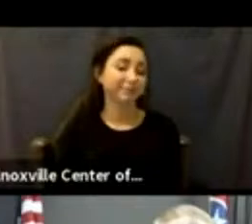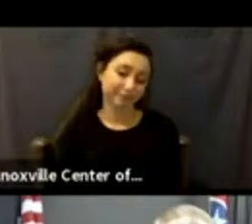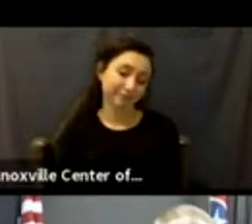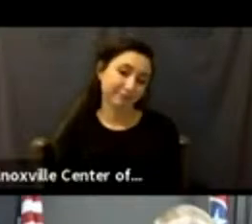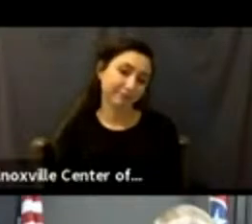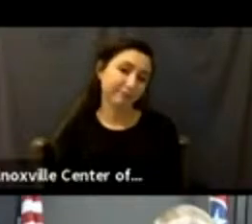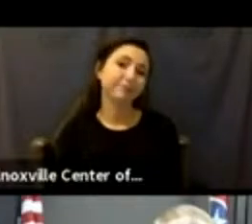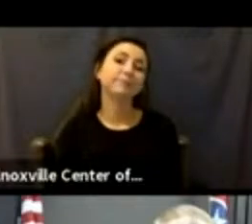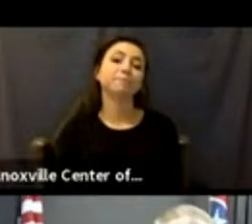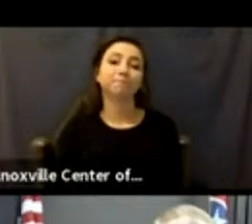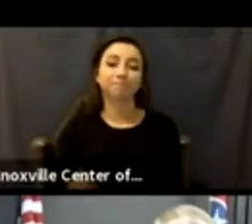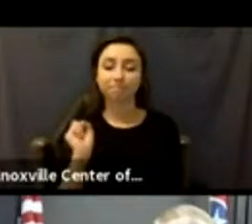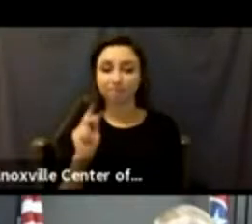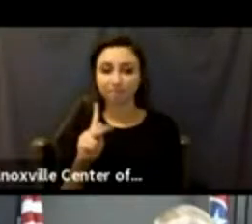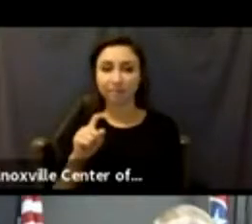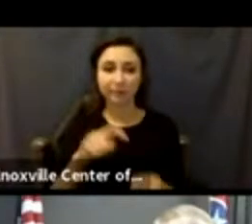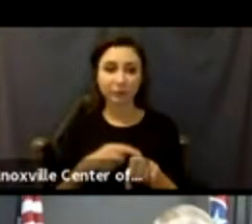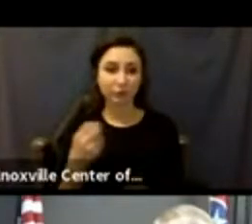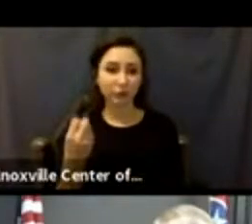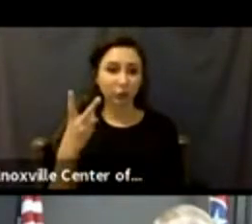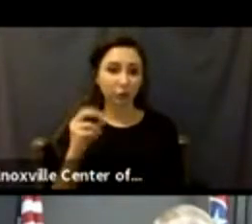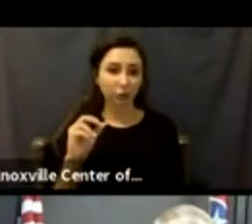Okay, so I would say